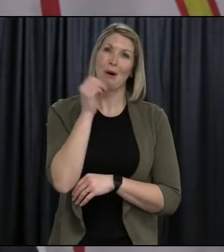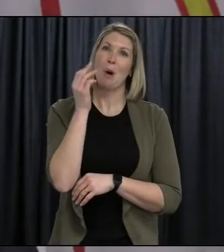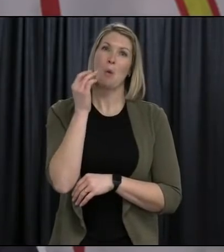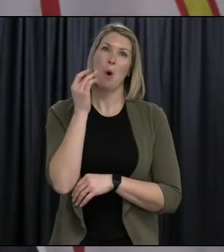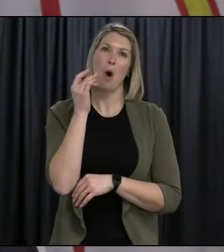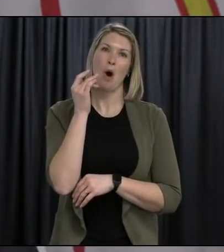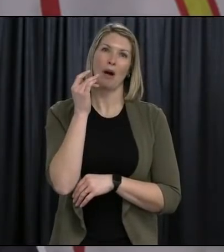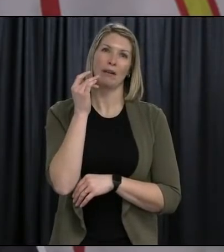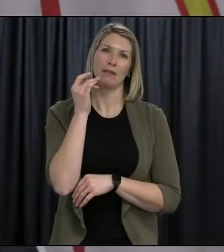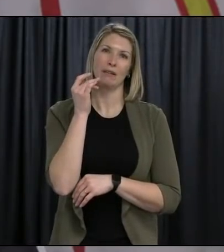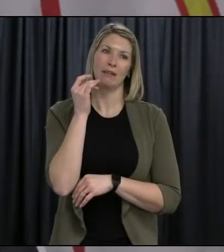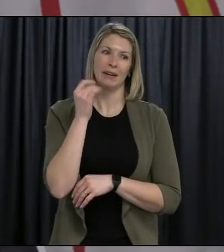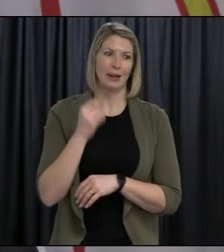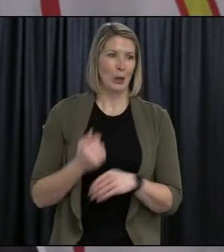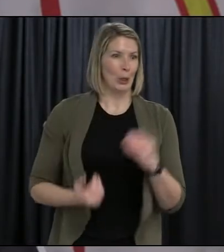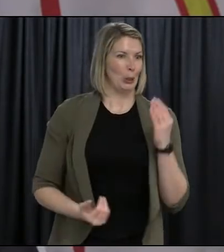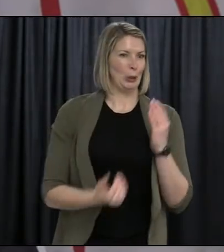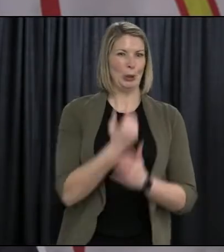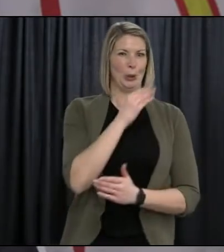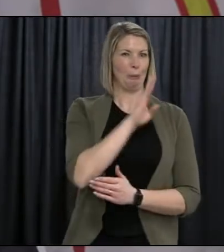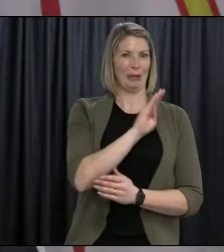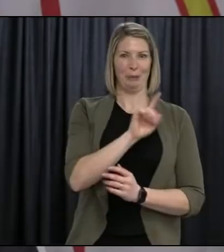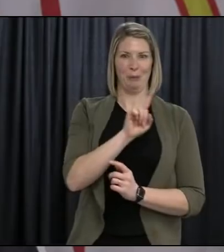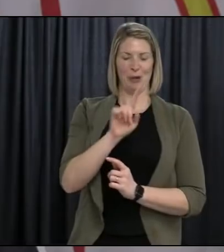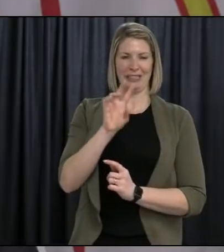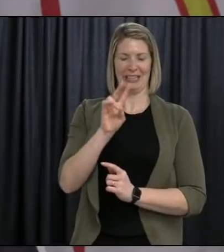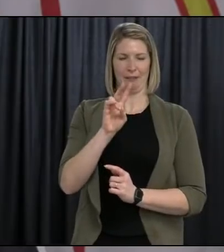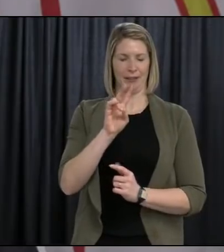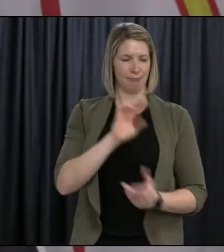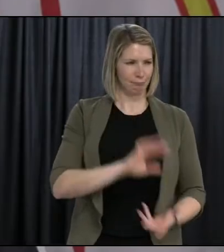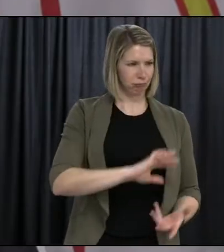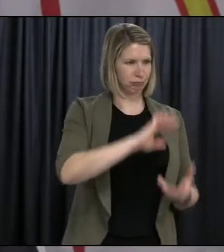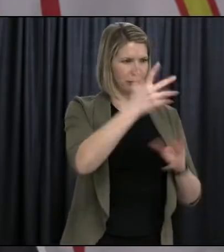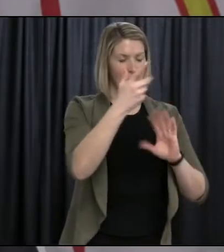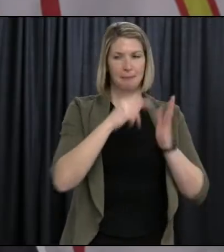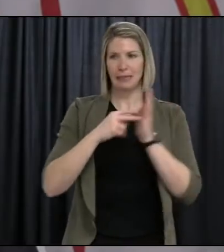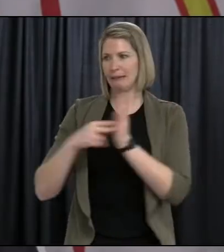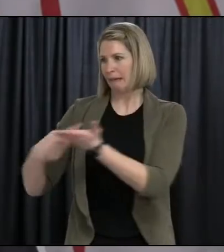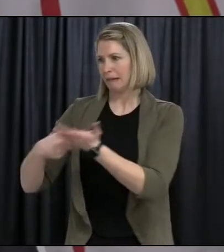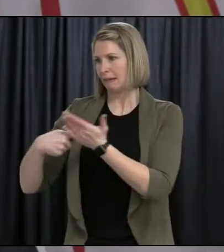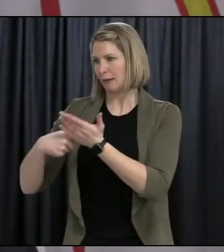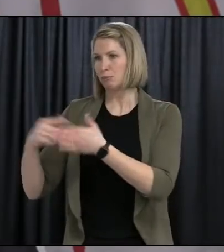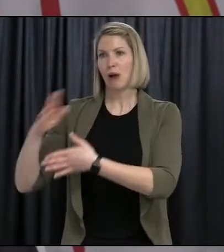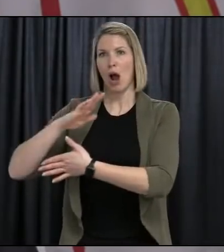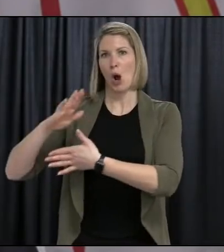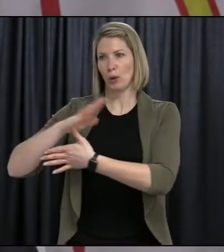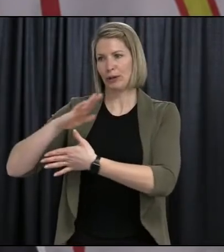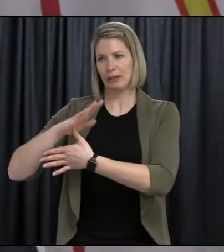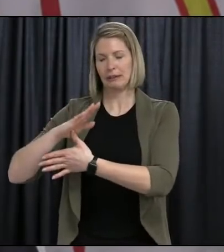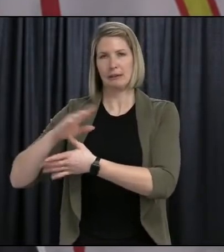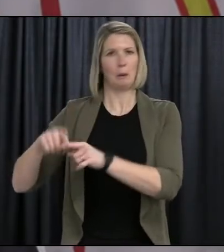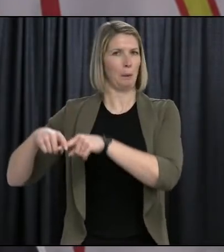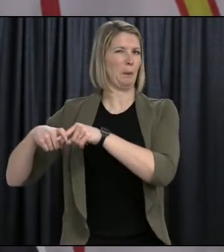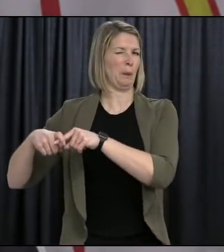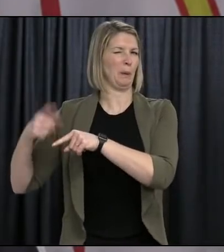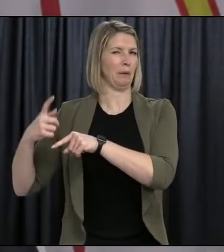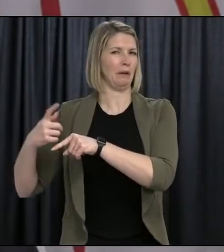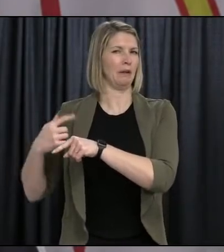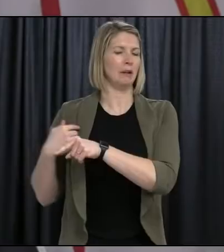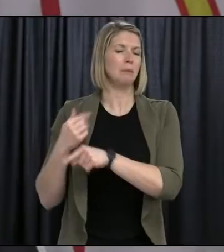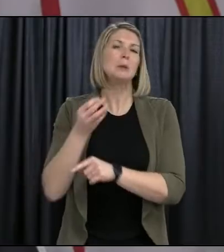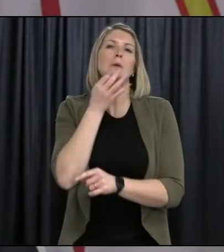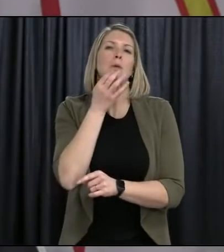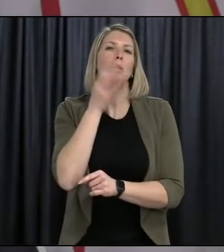this other thing, so we'll have to but we will be coming forward with that very soon.